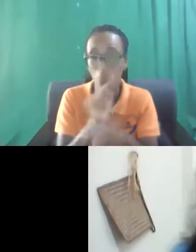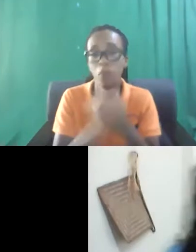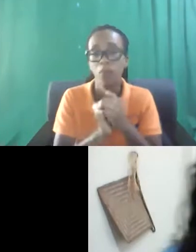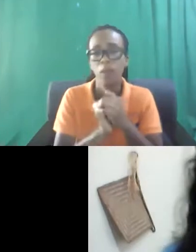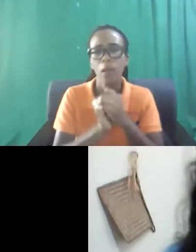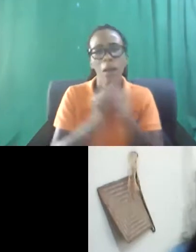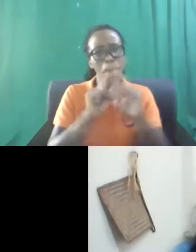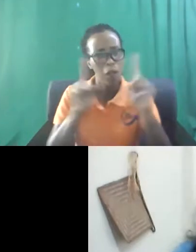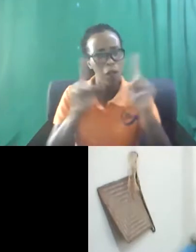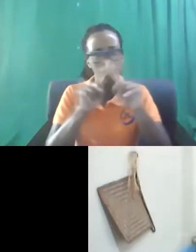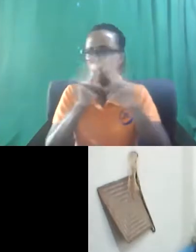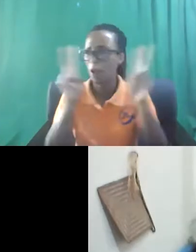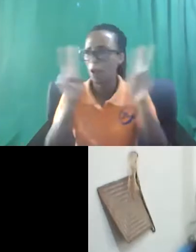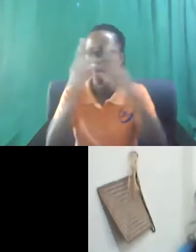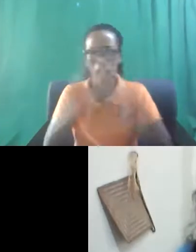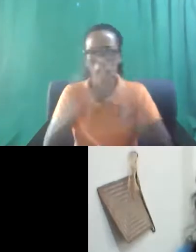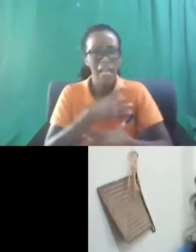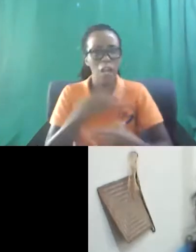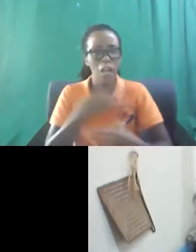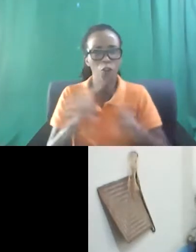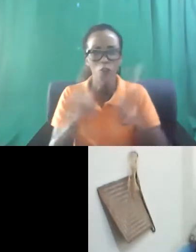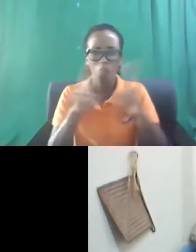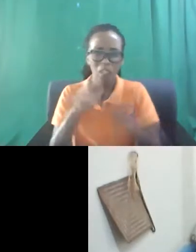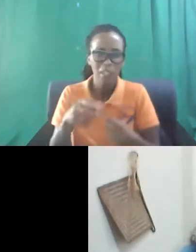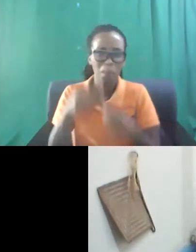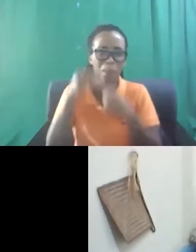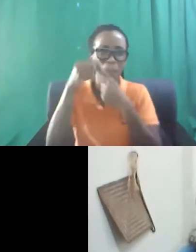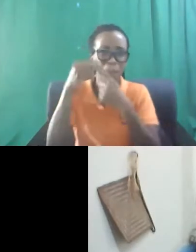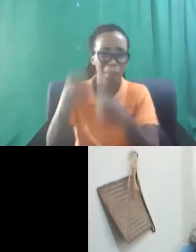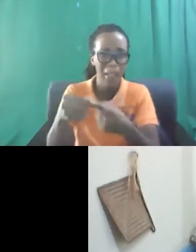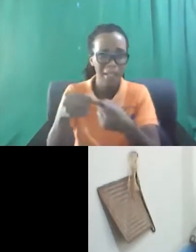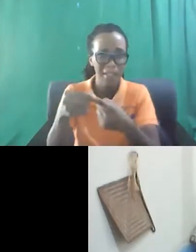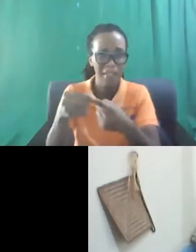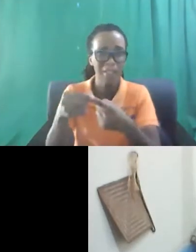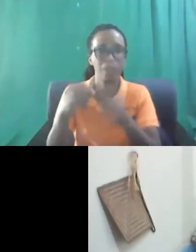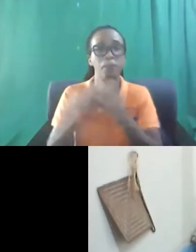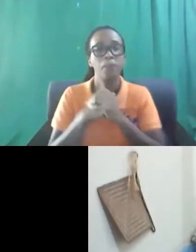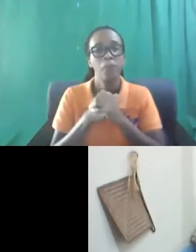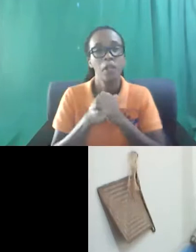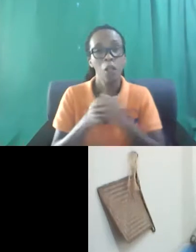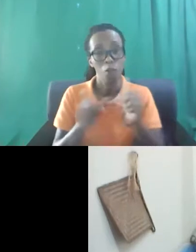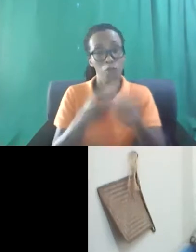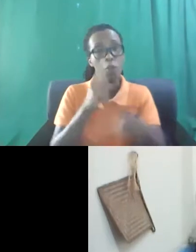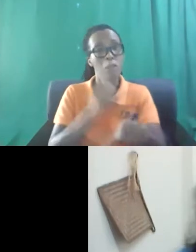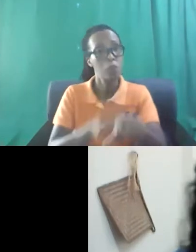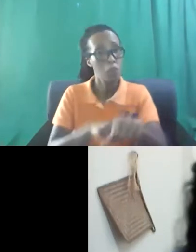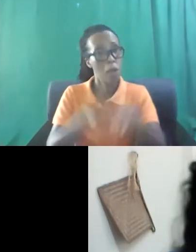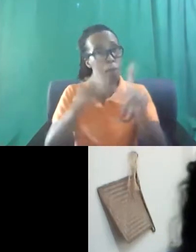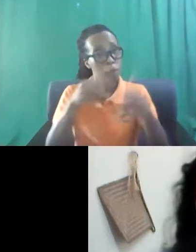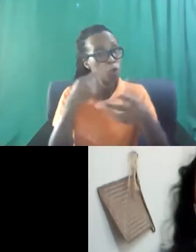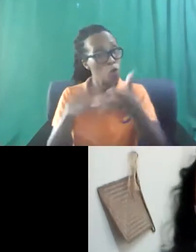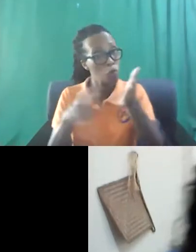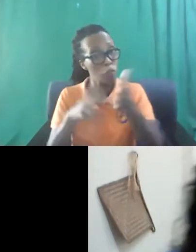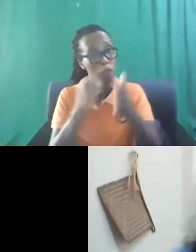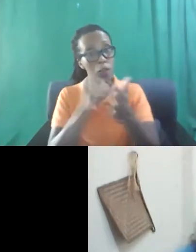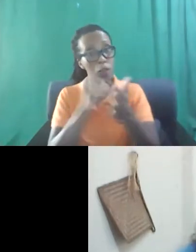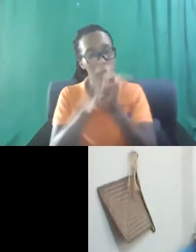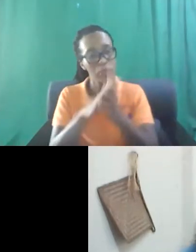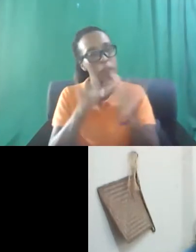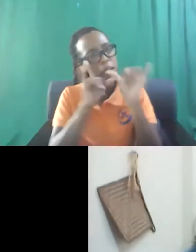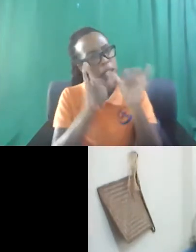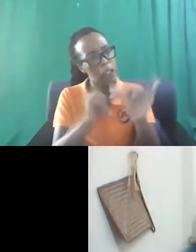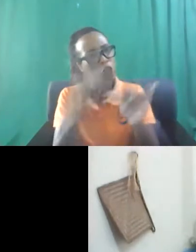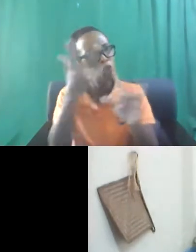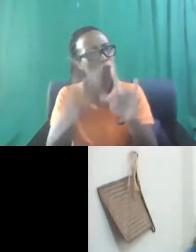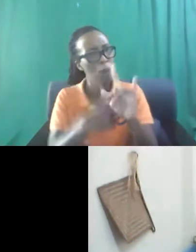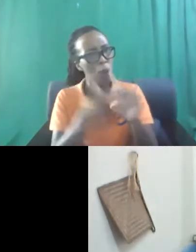very interesting. Language has never been documented before. So I was there for 3 months with